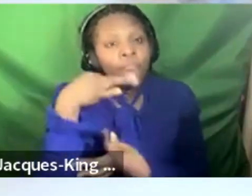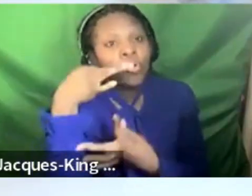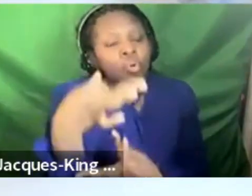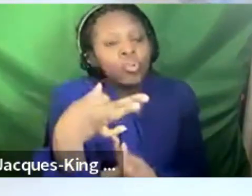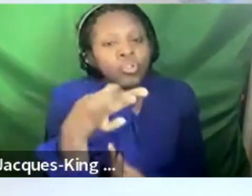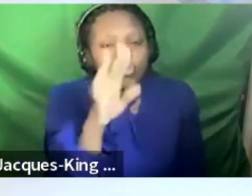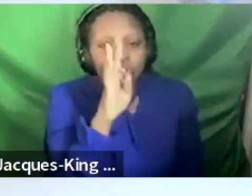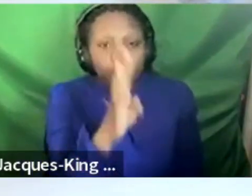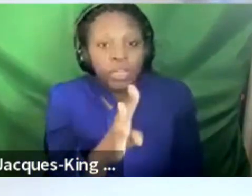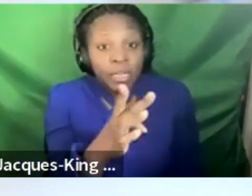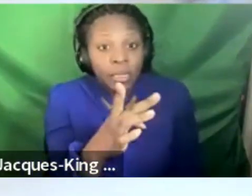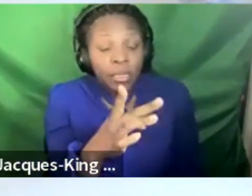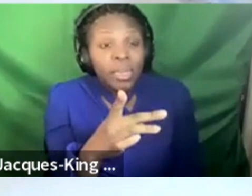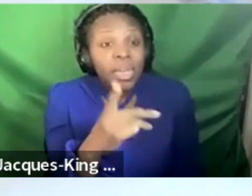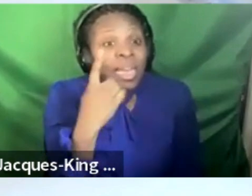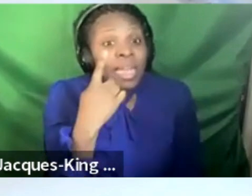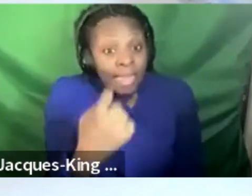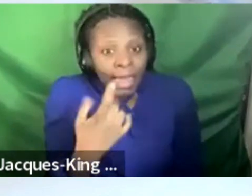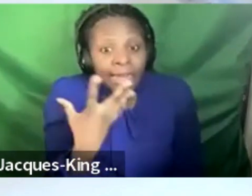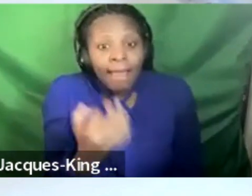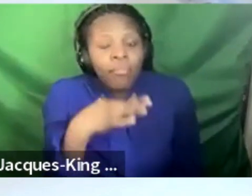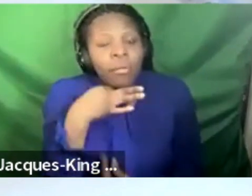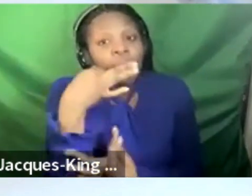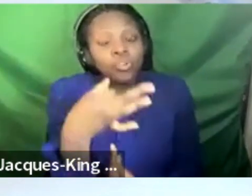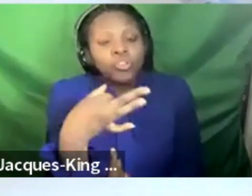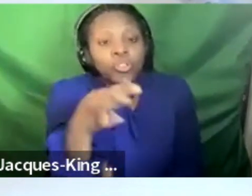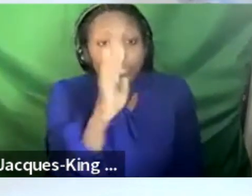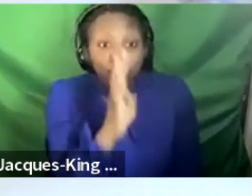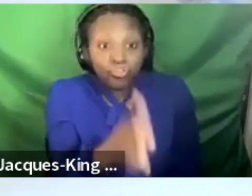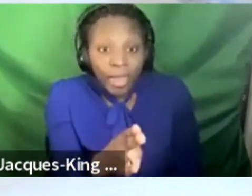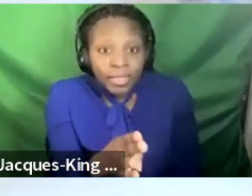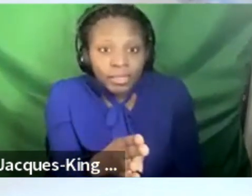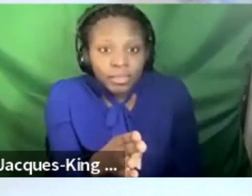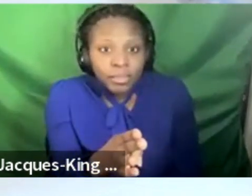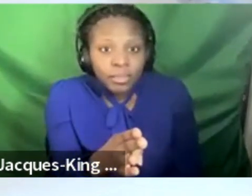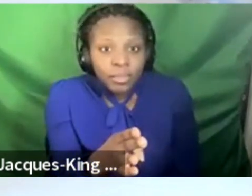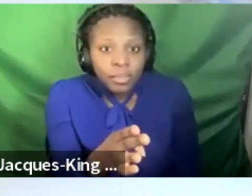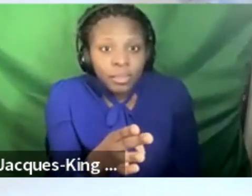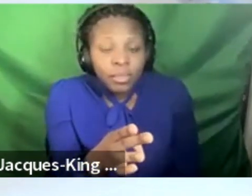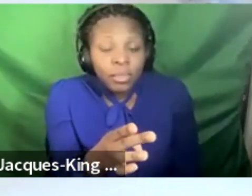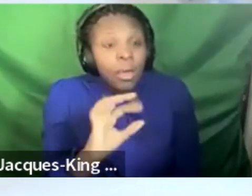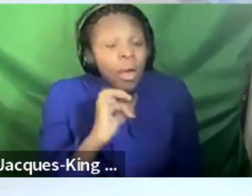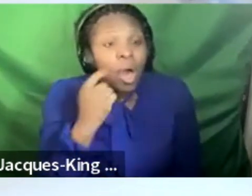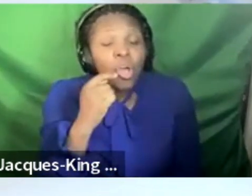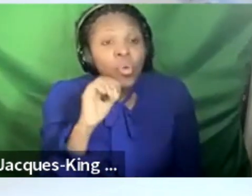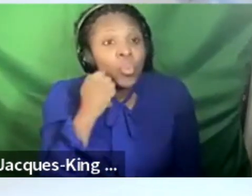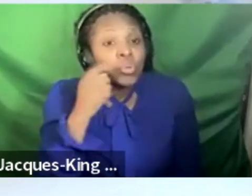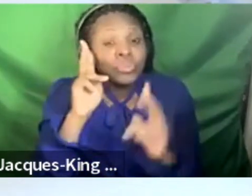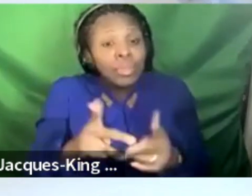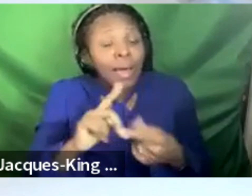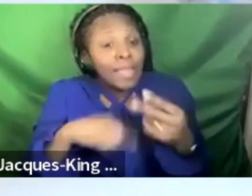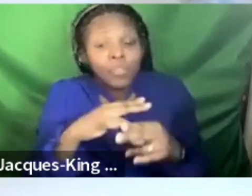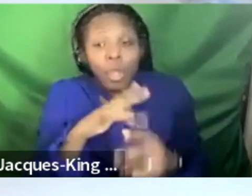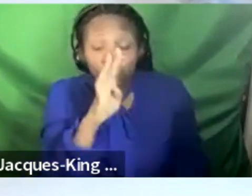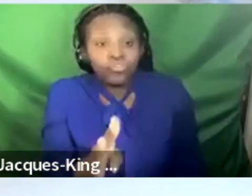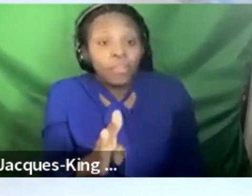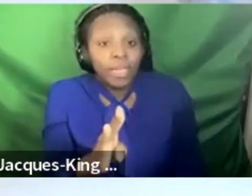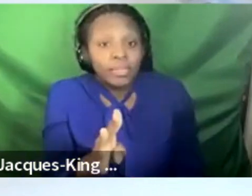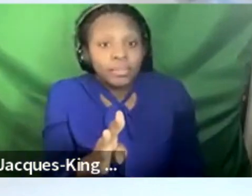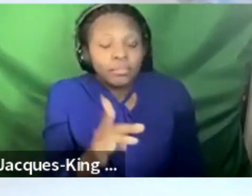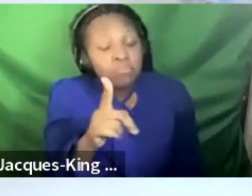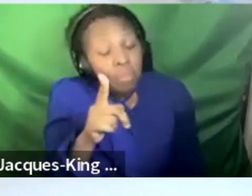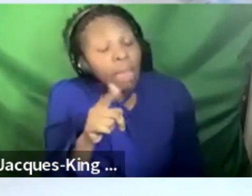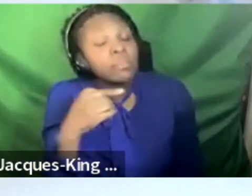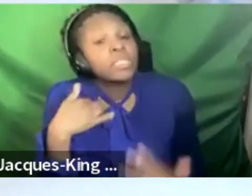sincere desire to be in love with Hermia. It could be the thing that he thinks, I'll die if I'm not a heterosexual. And